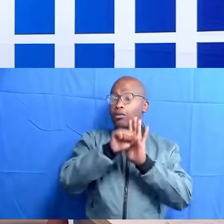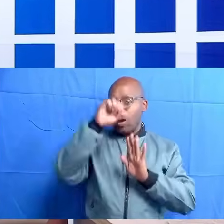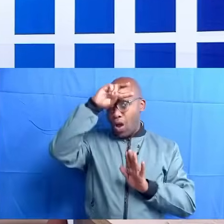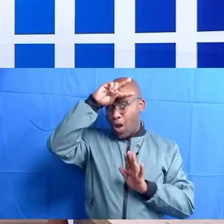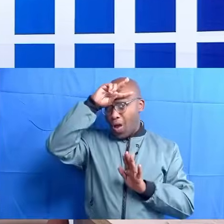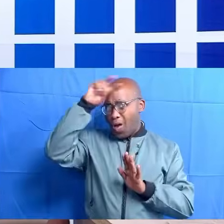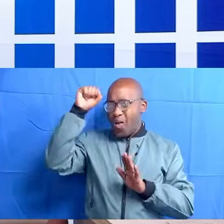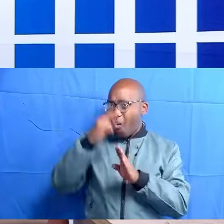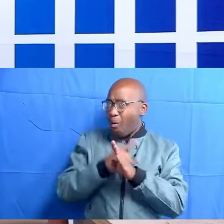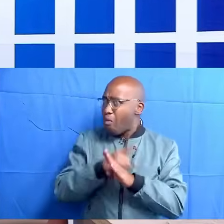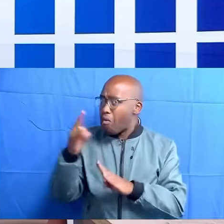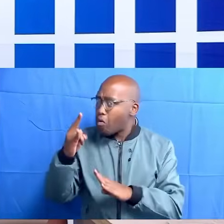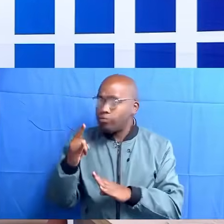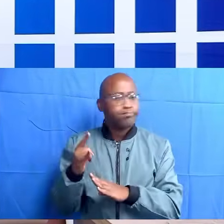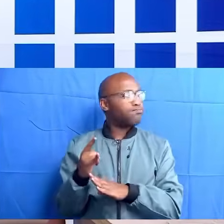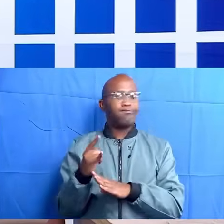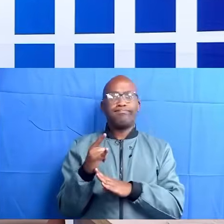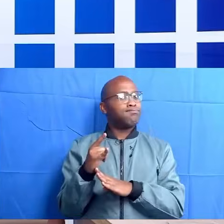were